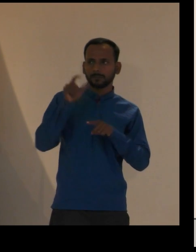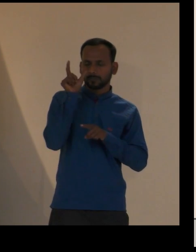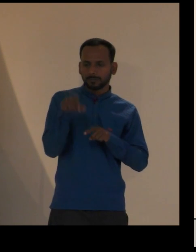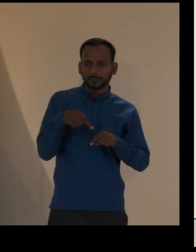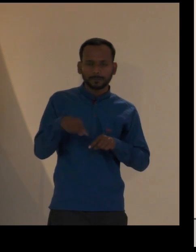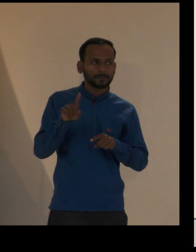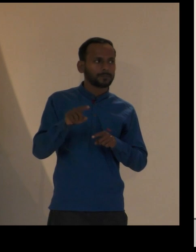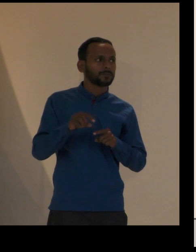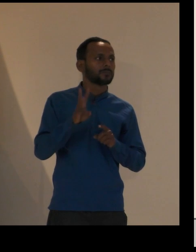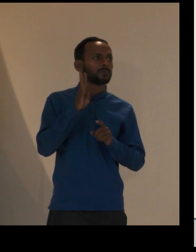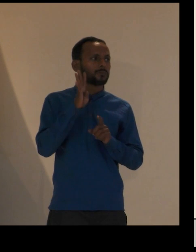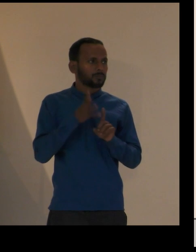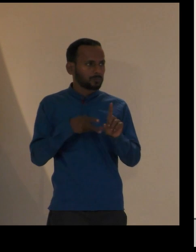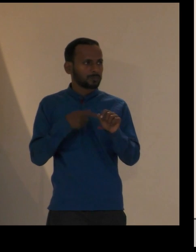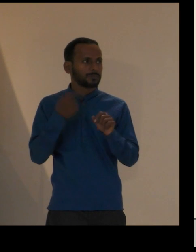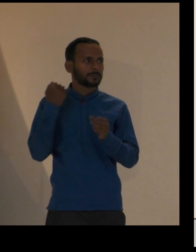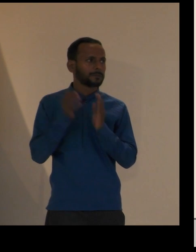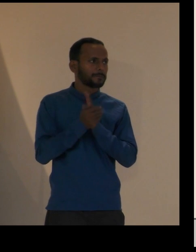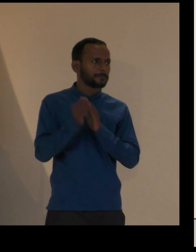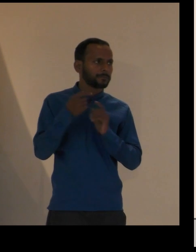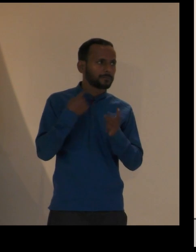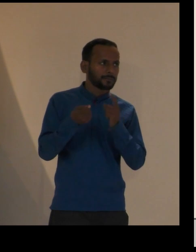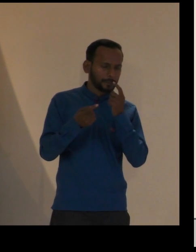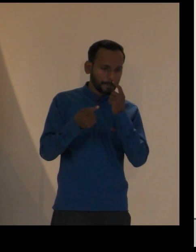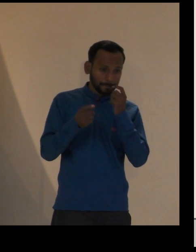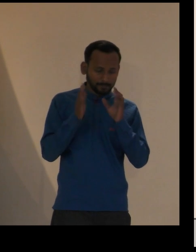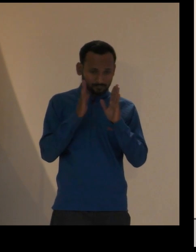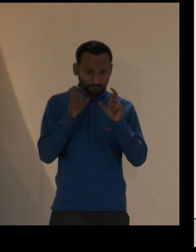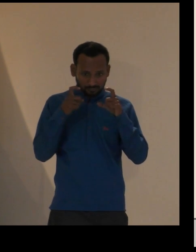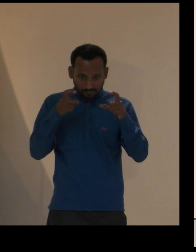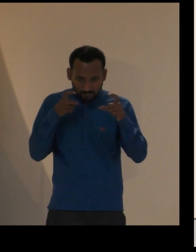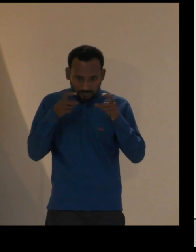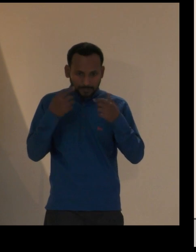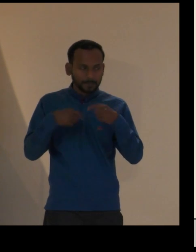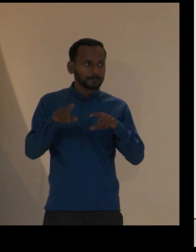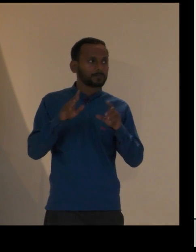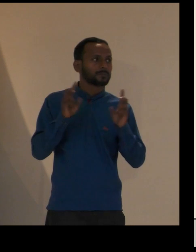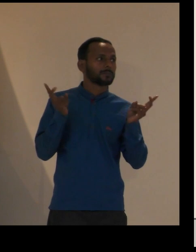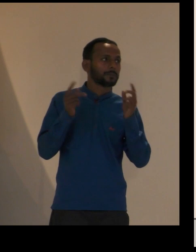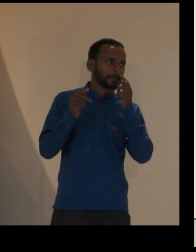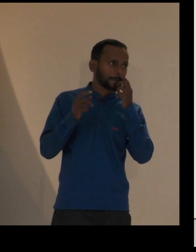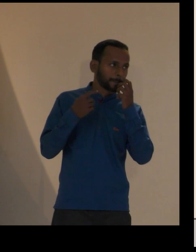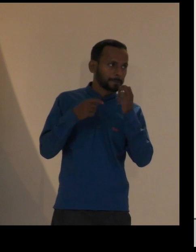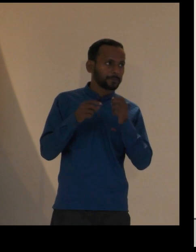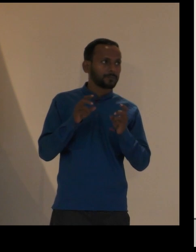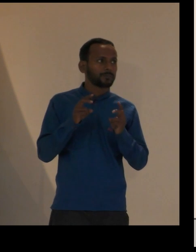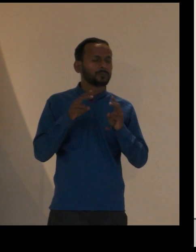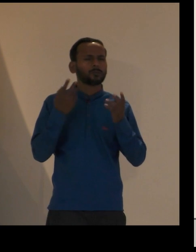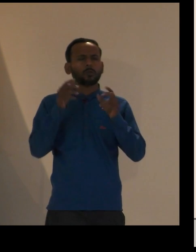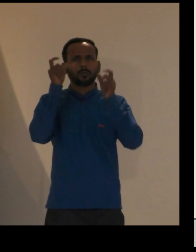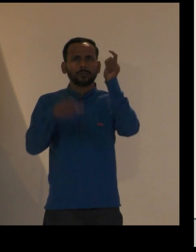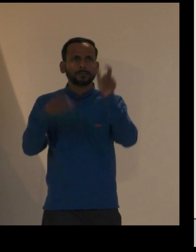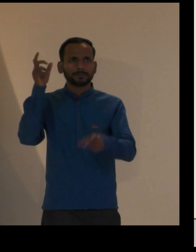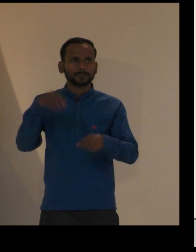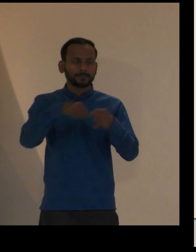last 40 years, very carefully accumulated. And I've known since then a lot of people who have